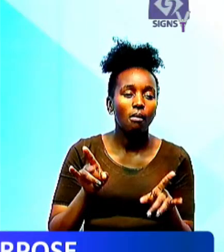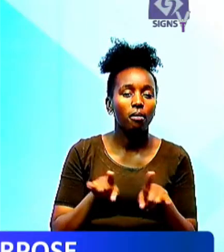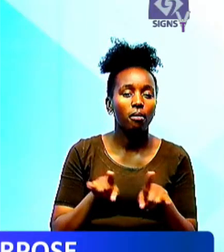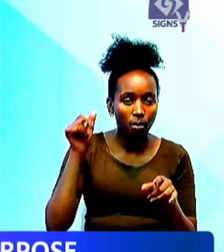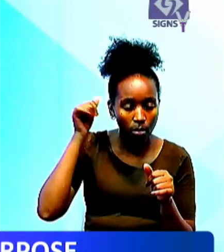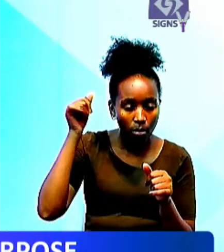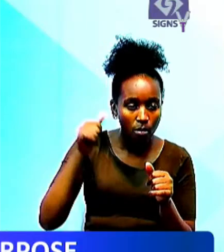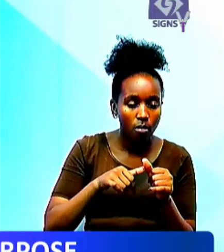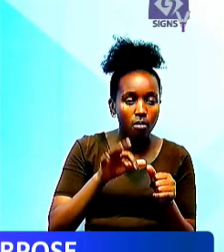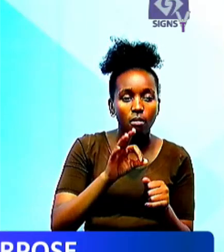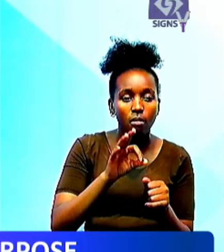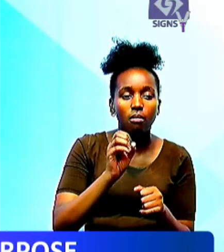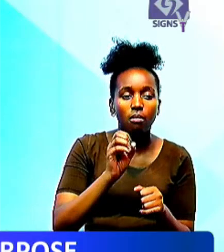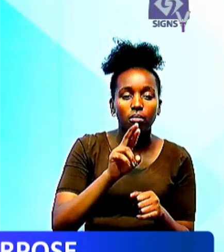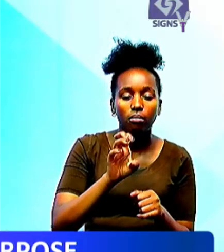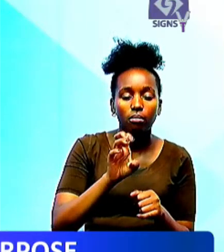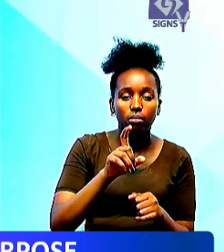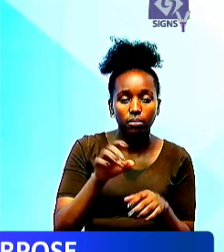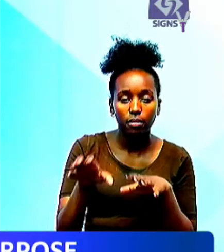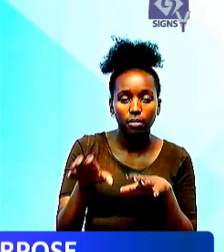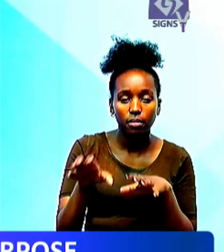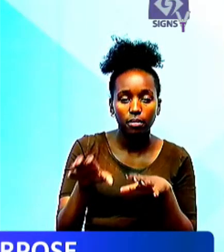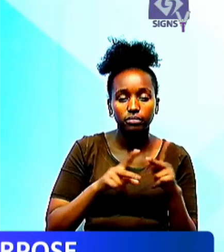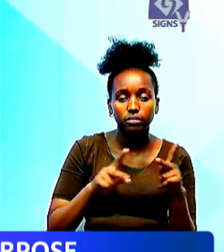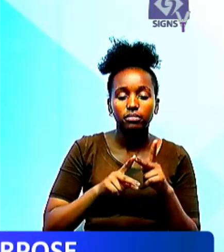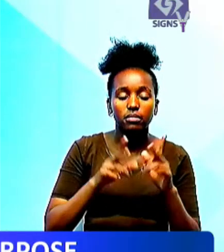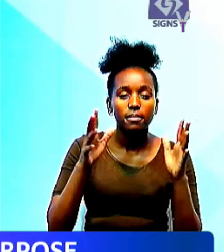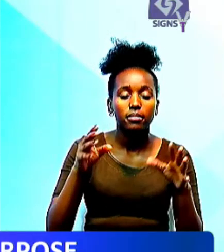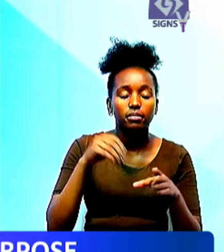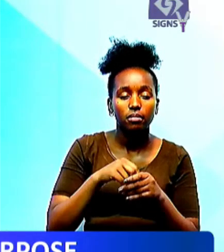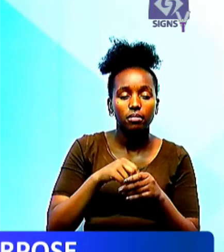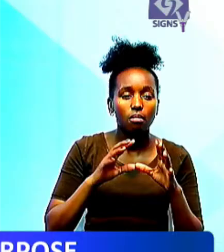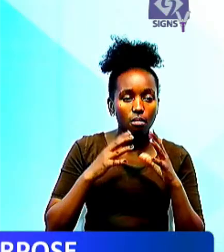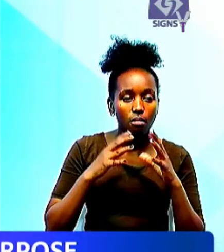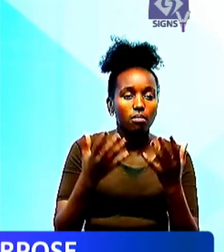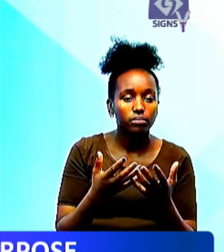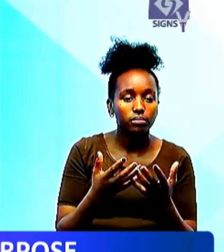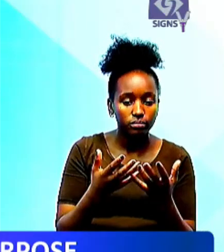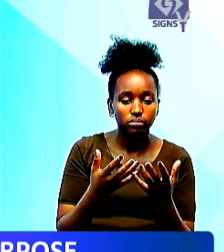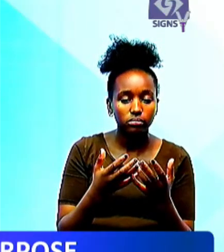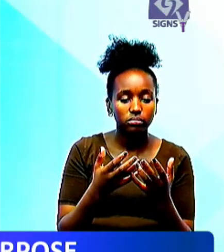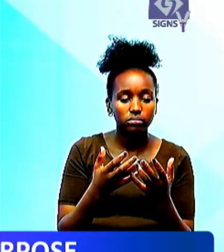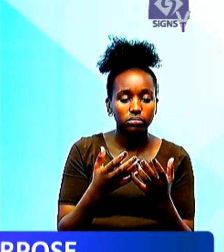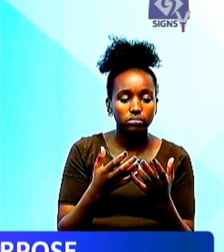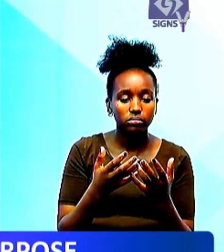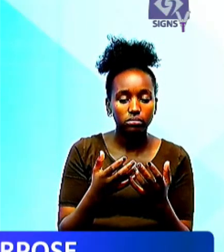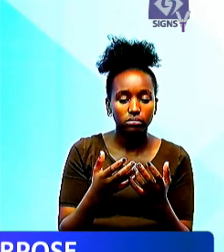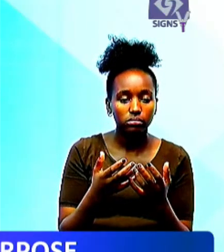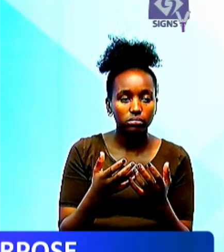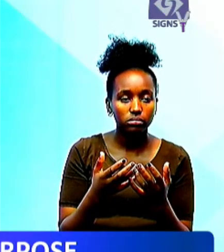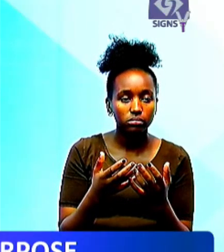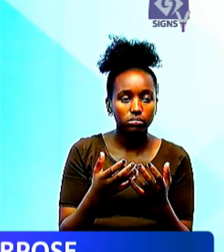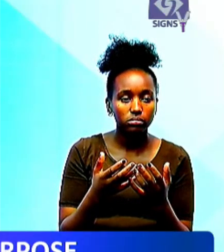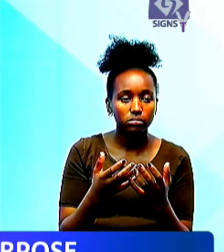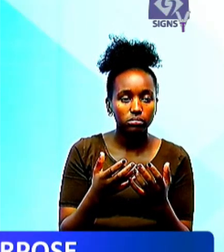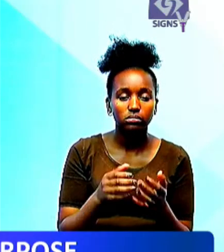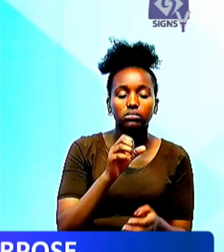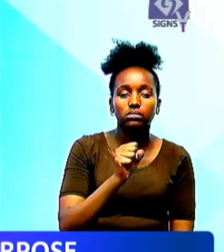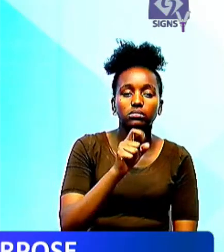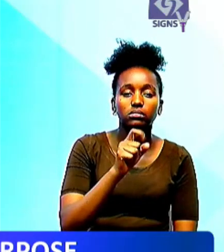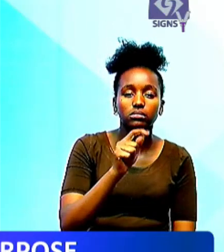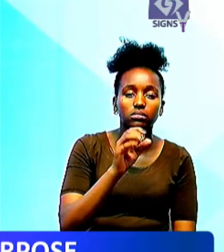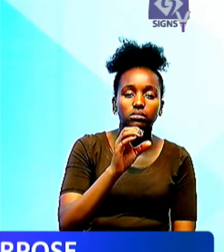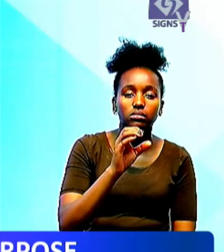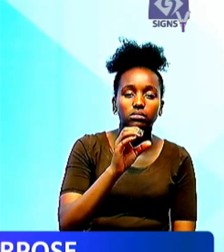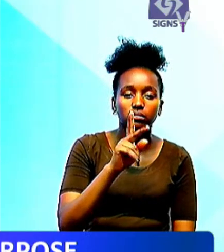it's the biggest market in the world. When you talk of the Forex, the trading, we have for the stock equities, we have for the bonds